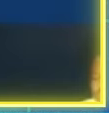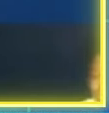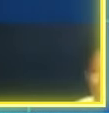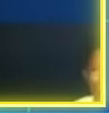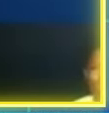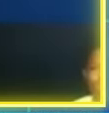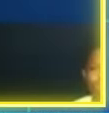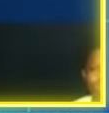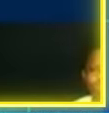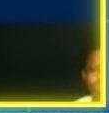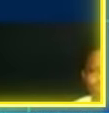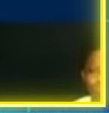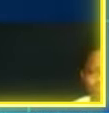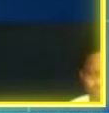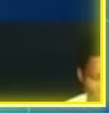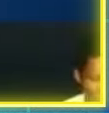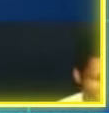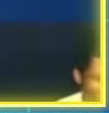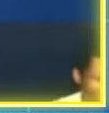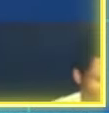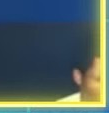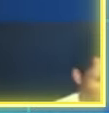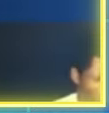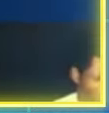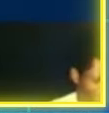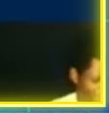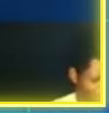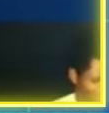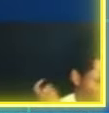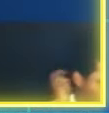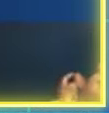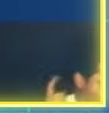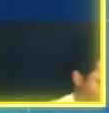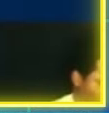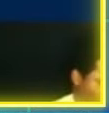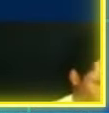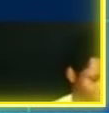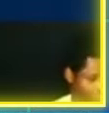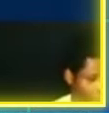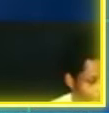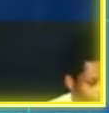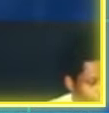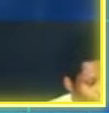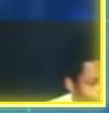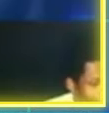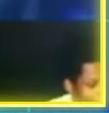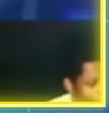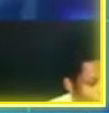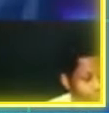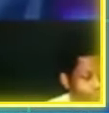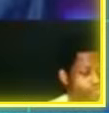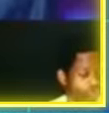So sometimes you may not feel that your conscience is condemning you, but it does not mean that you are not at fault. There are